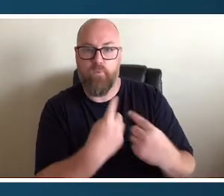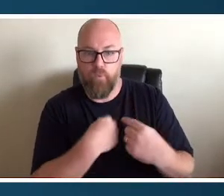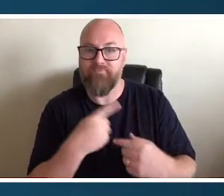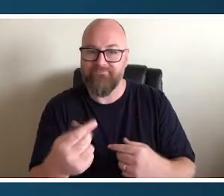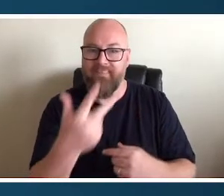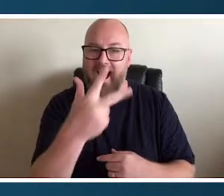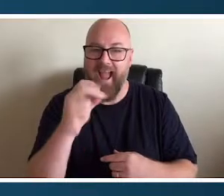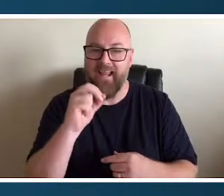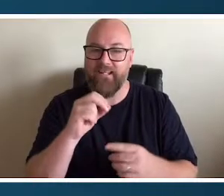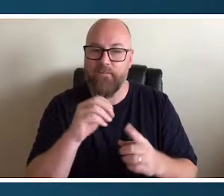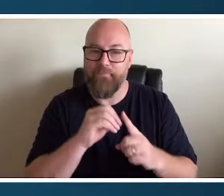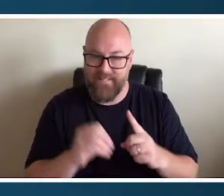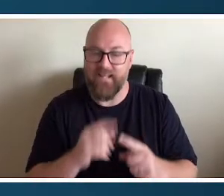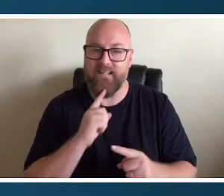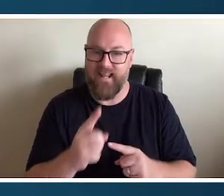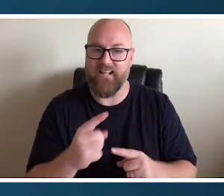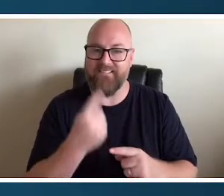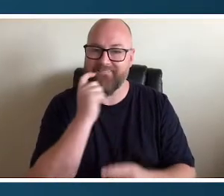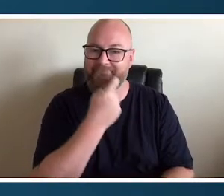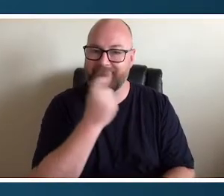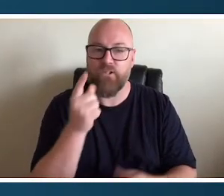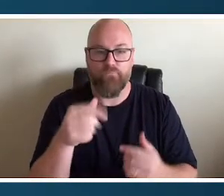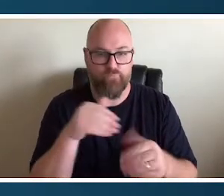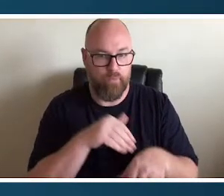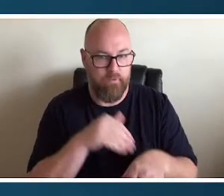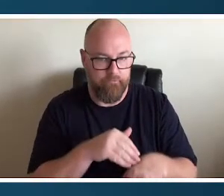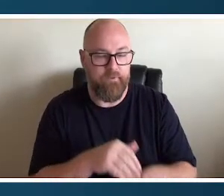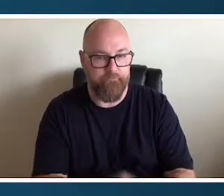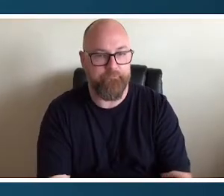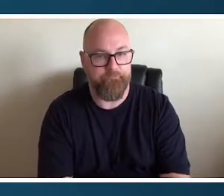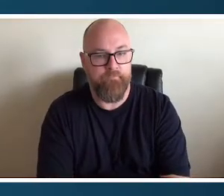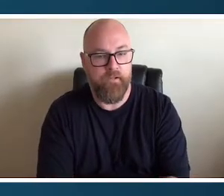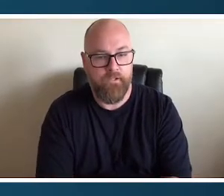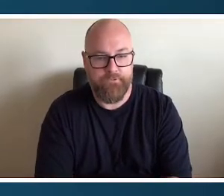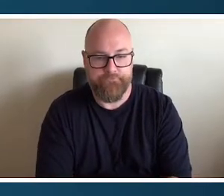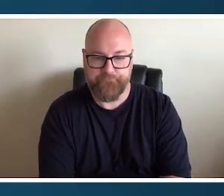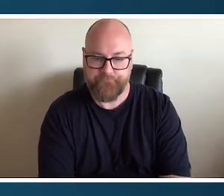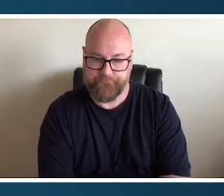of them, 80% of the reported health problem are related to their teeth.